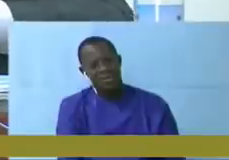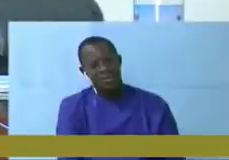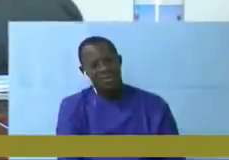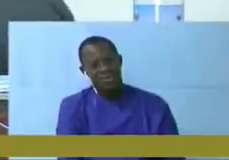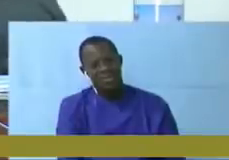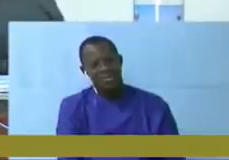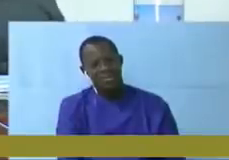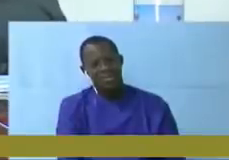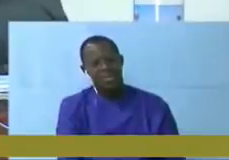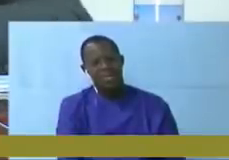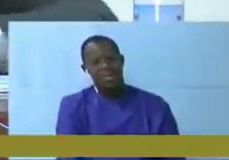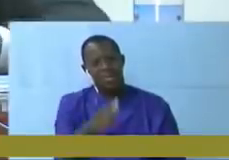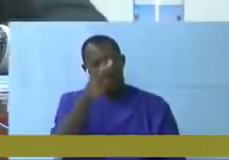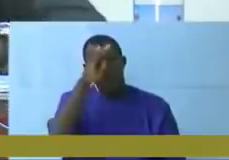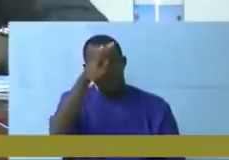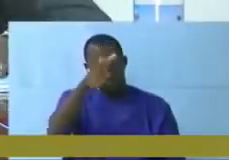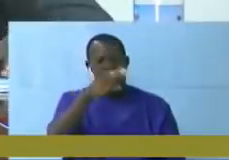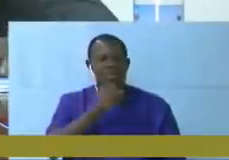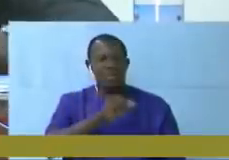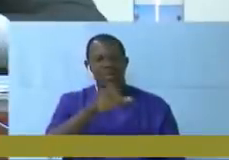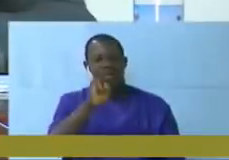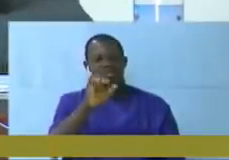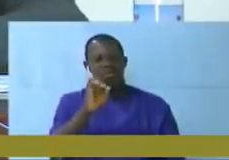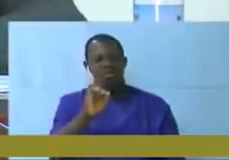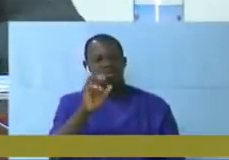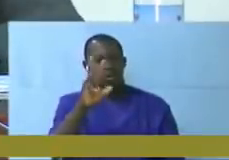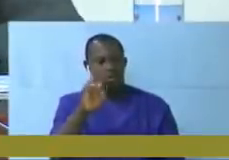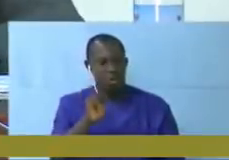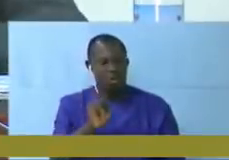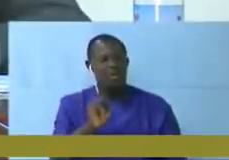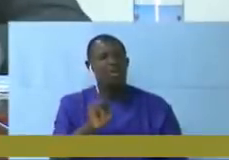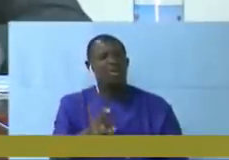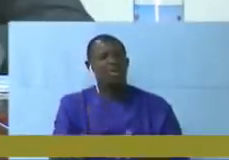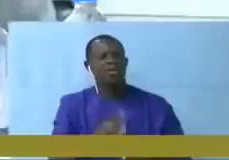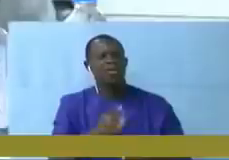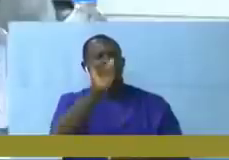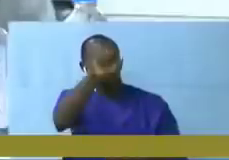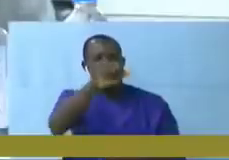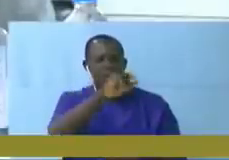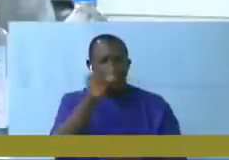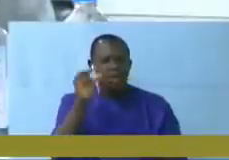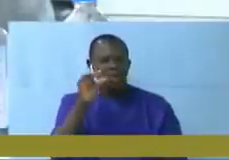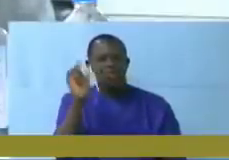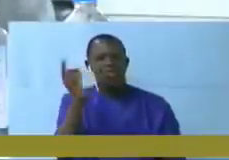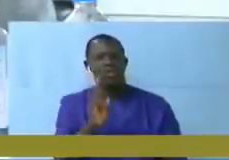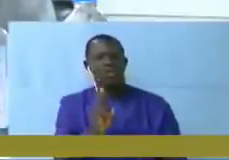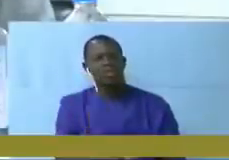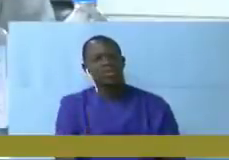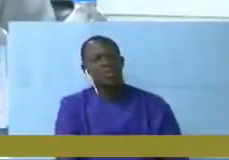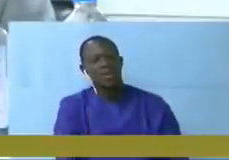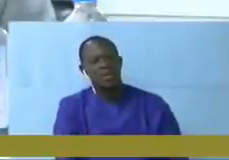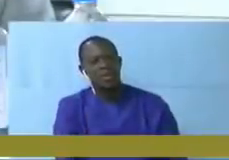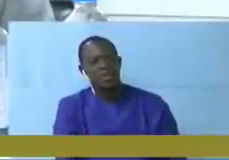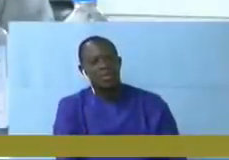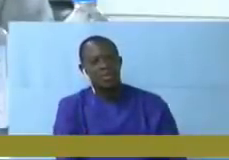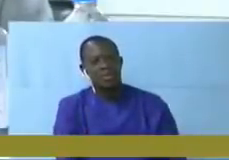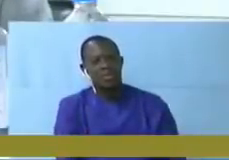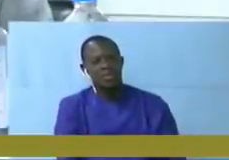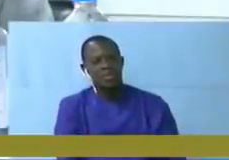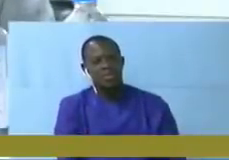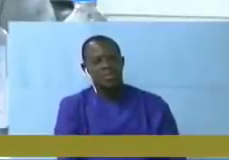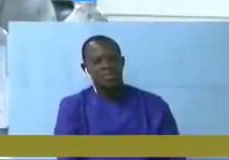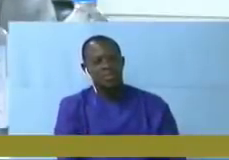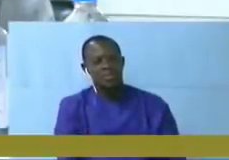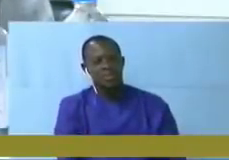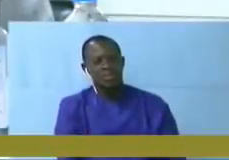Thank you, Mr. Sowe. What are your full names, sir? Mwe Nakanga Tudu.